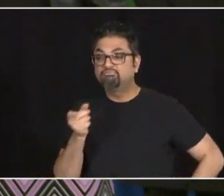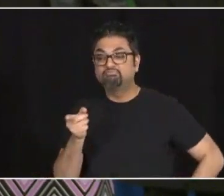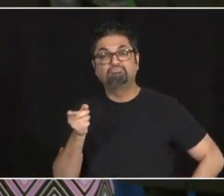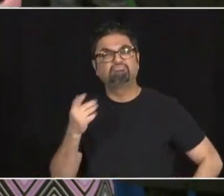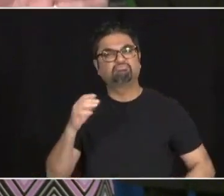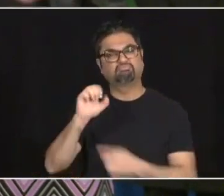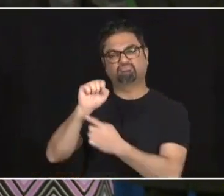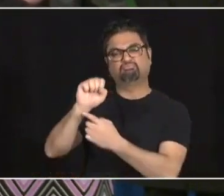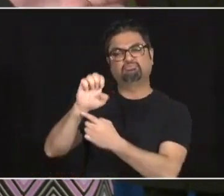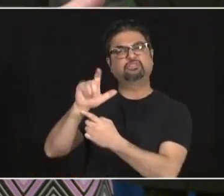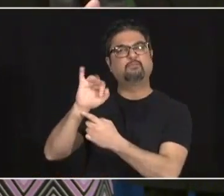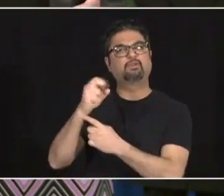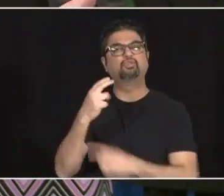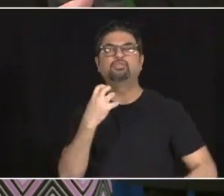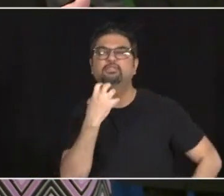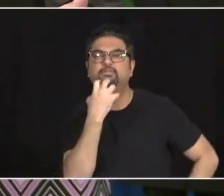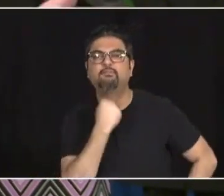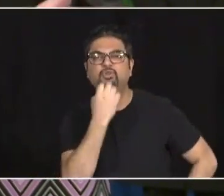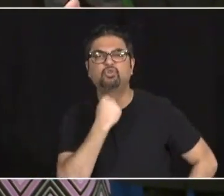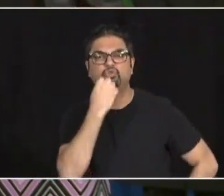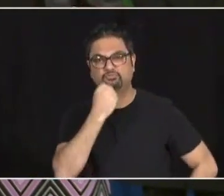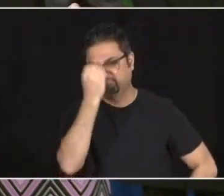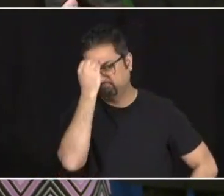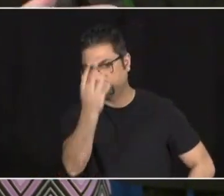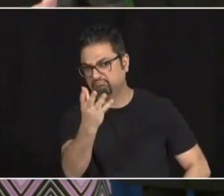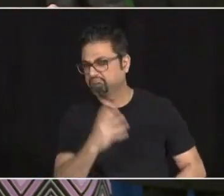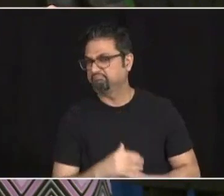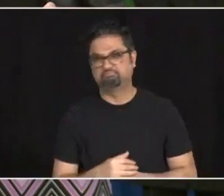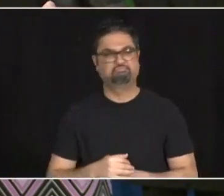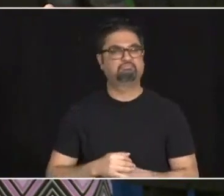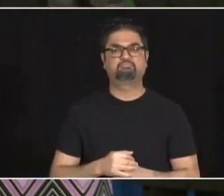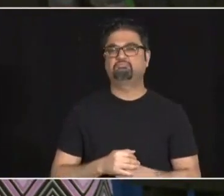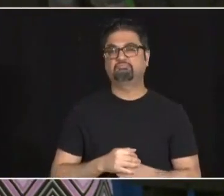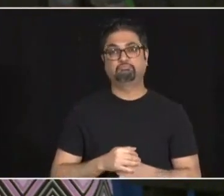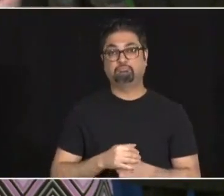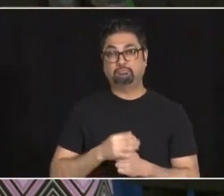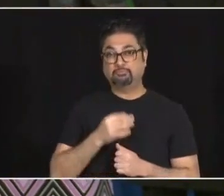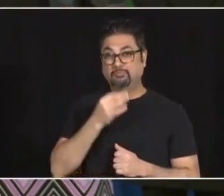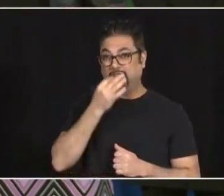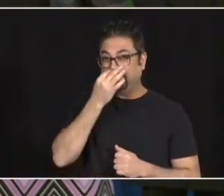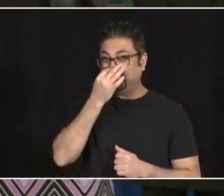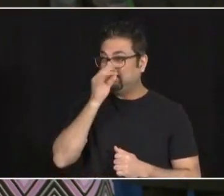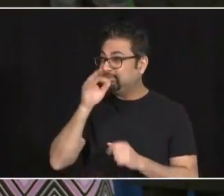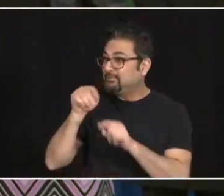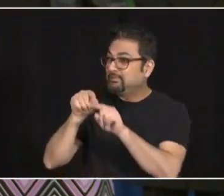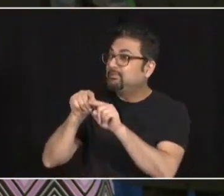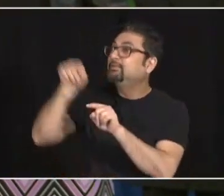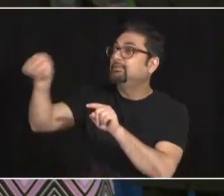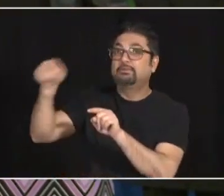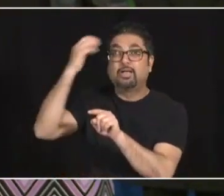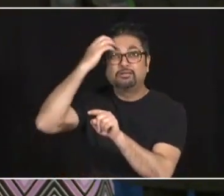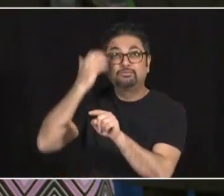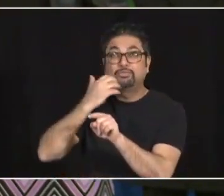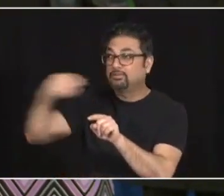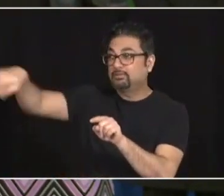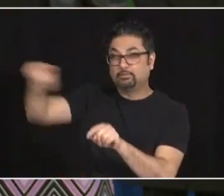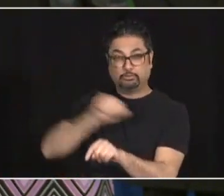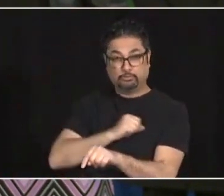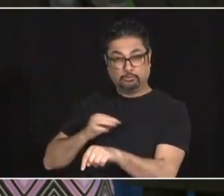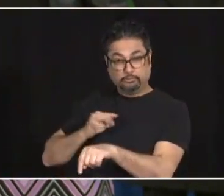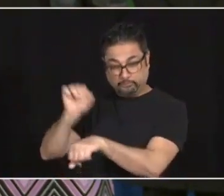have healthcare workers down the street at these hospitals working around the clock to protect the community.